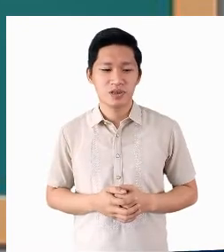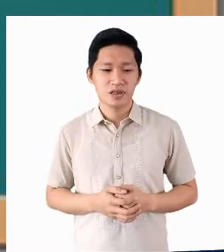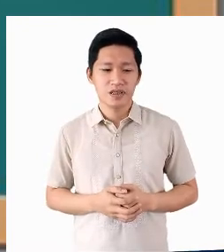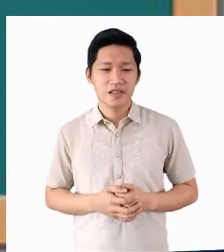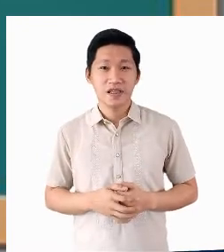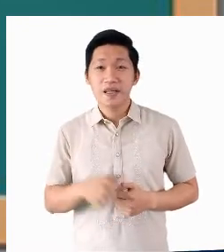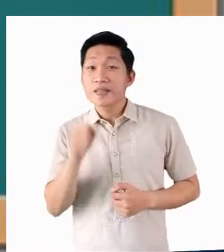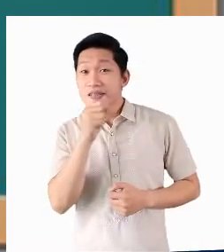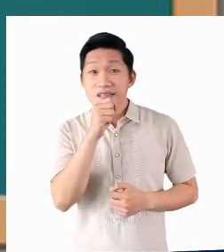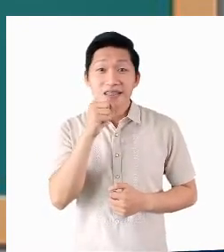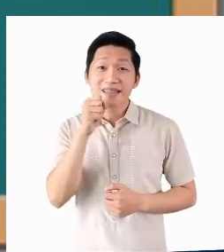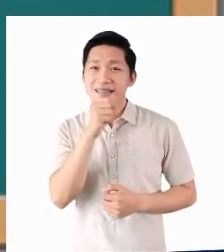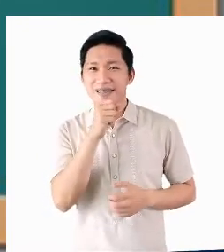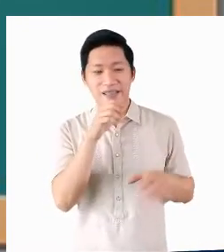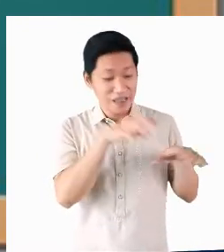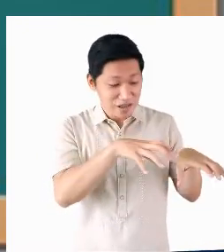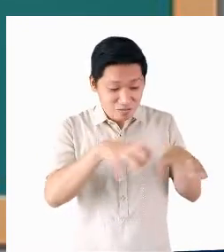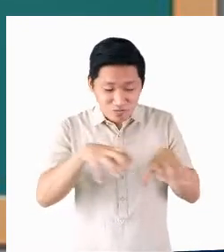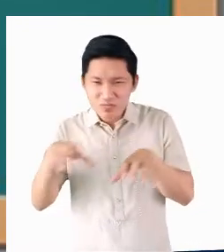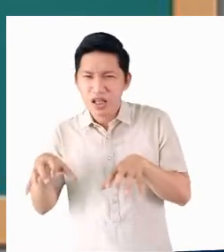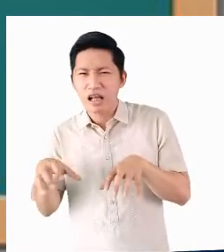singing at the neighborhood,